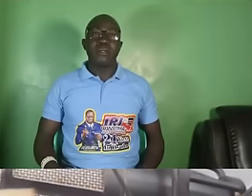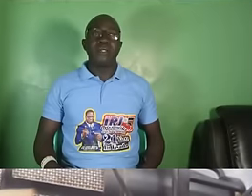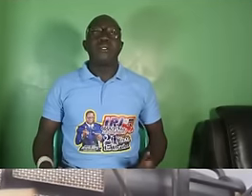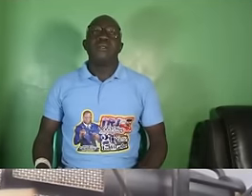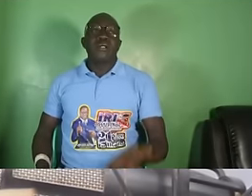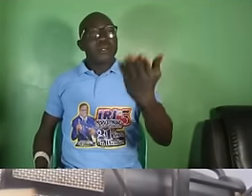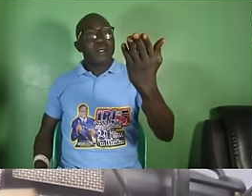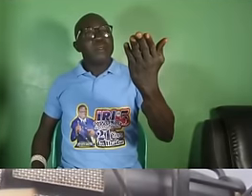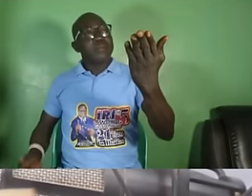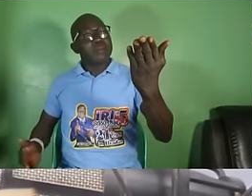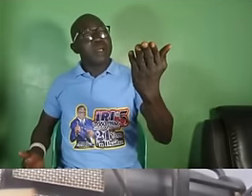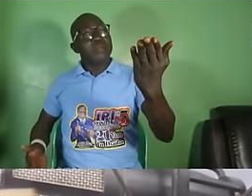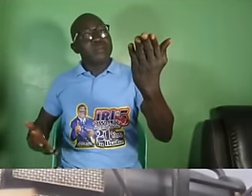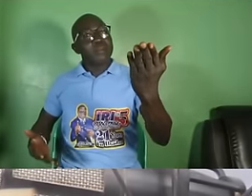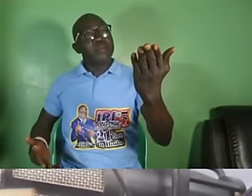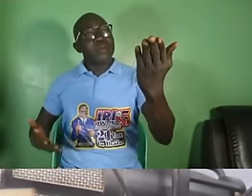Amen.